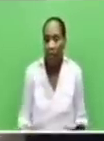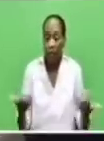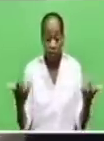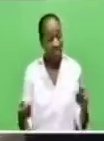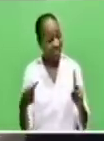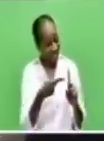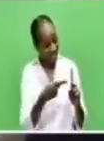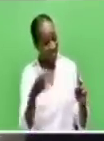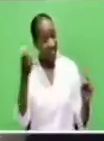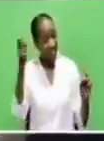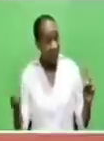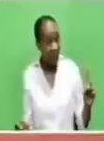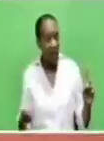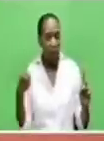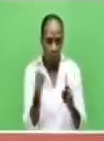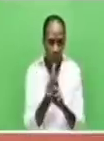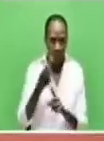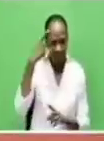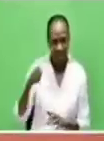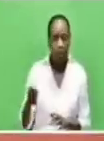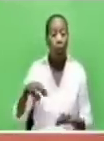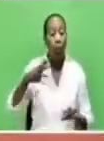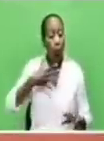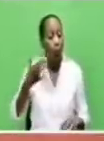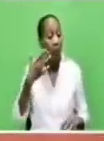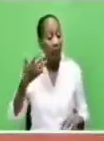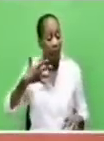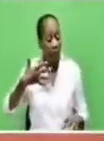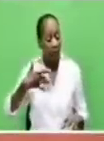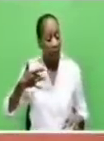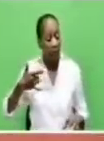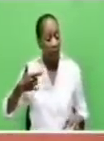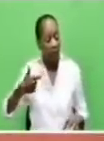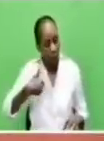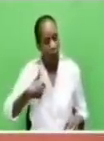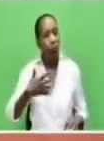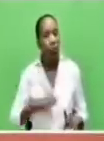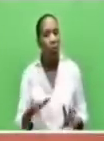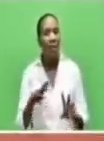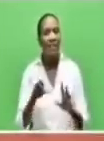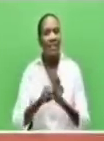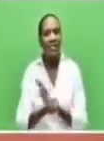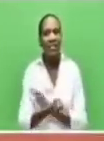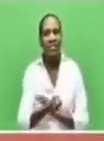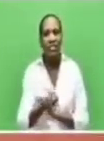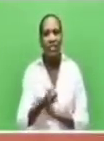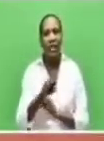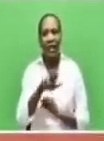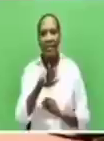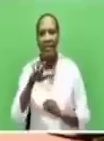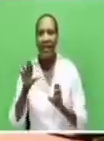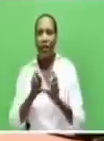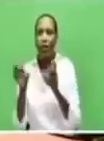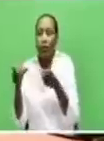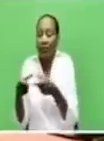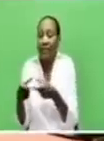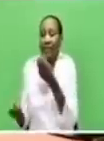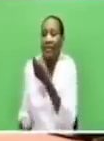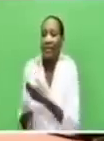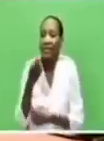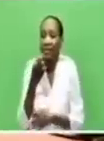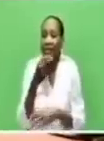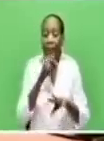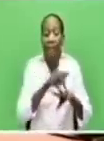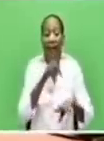speaker who denied the secret ballot vote on the establishment of the Section 89 committee into Palapala farm,